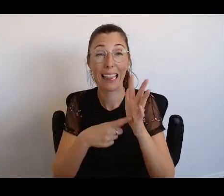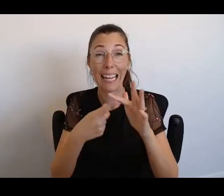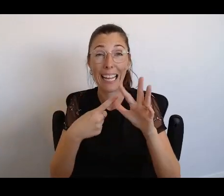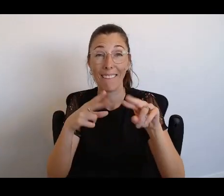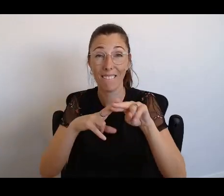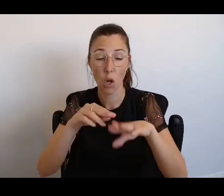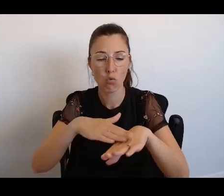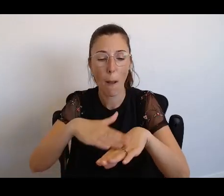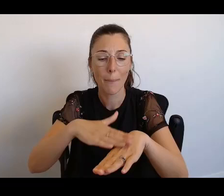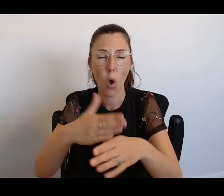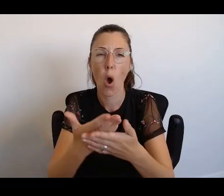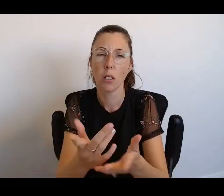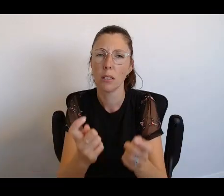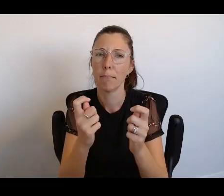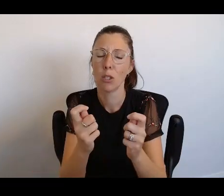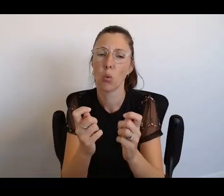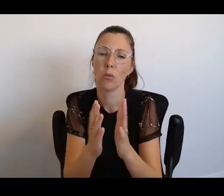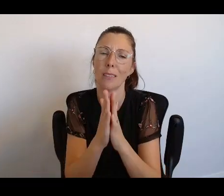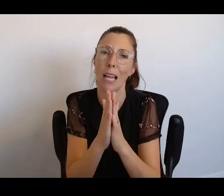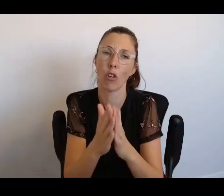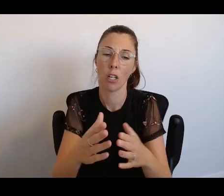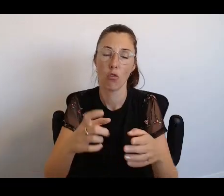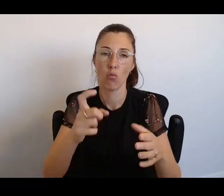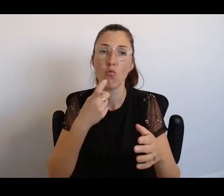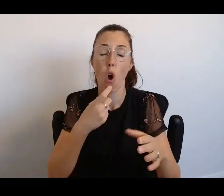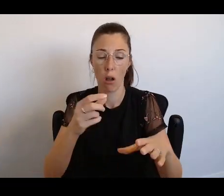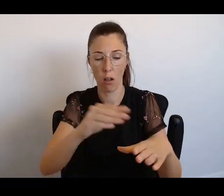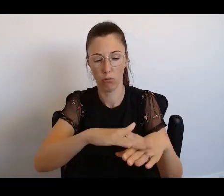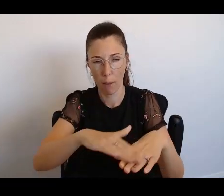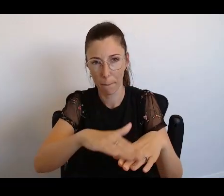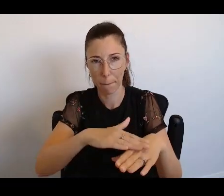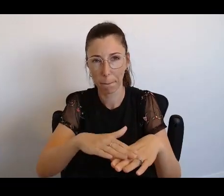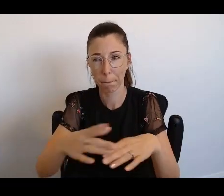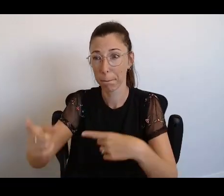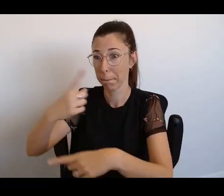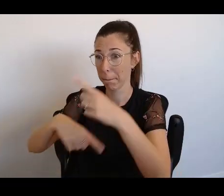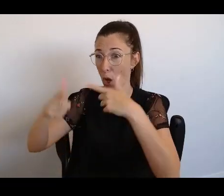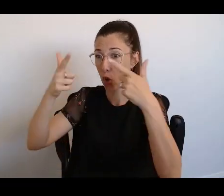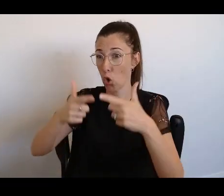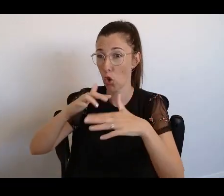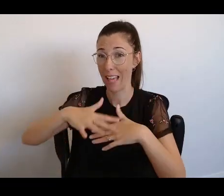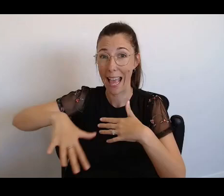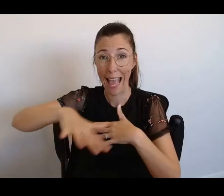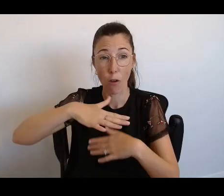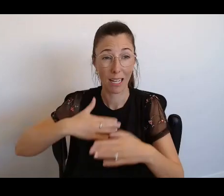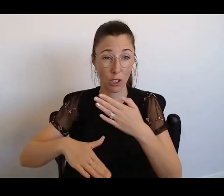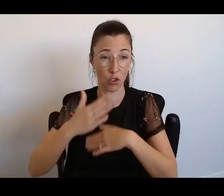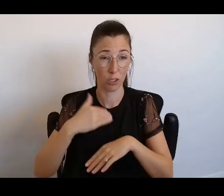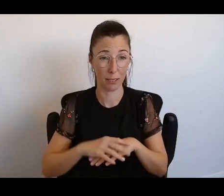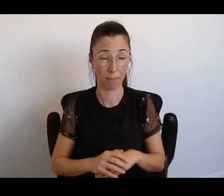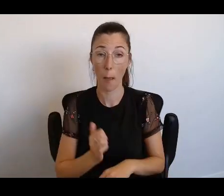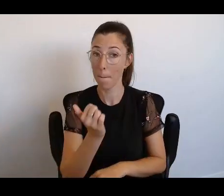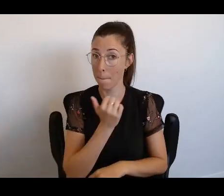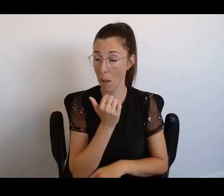It was an unbelievable experience, and I got to hear a lot about the area and the history. With my own Aboriginal connection being the